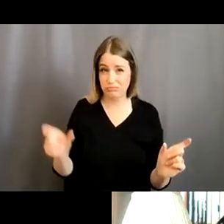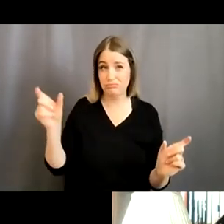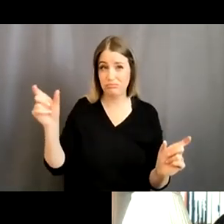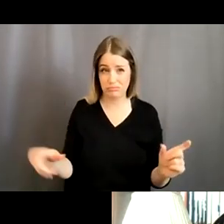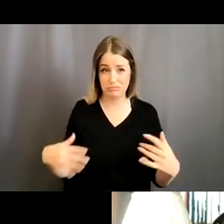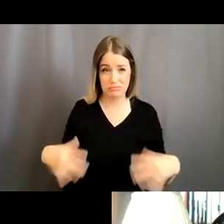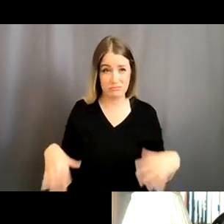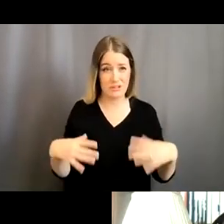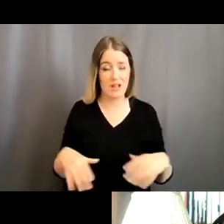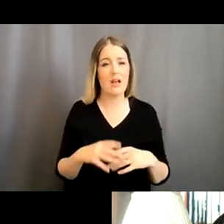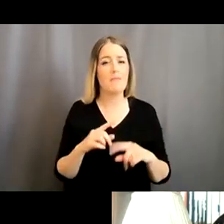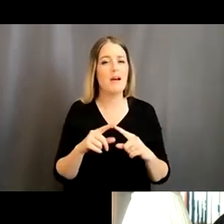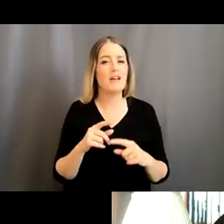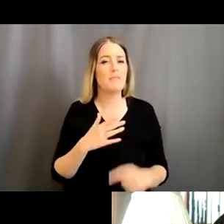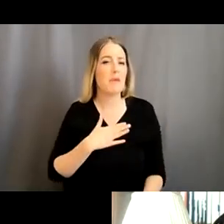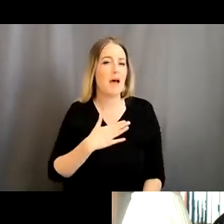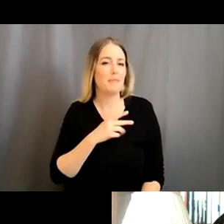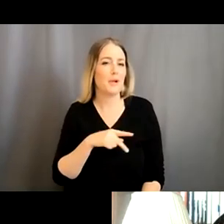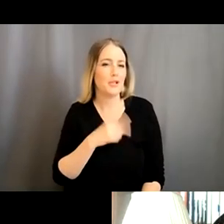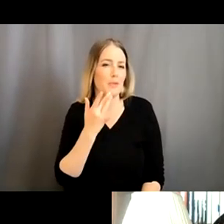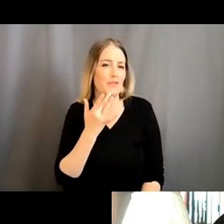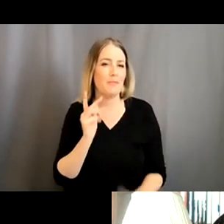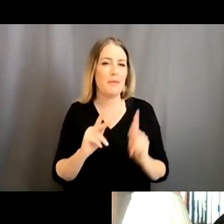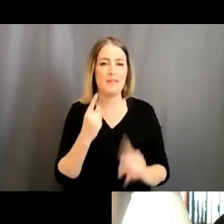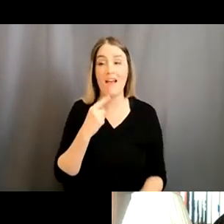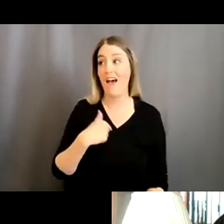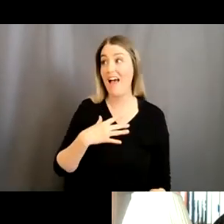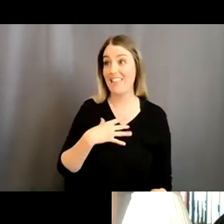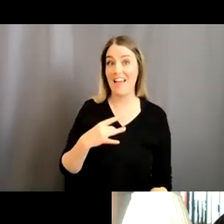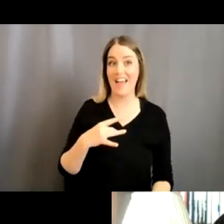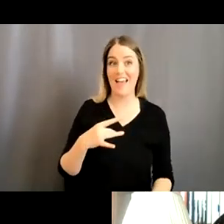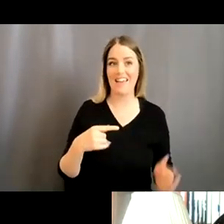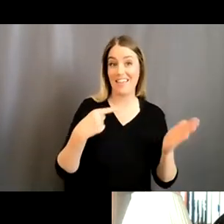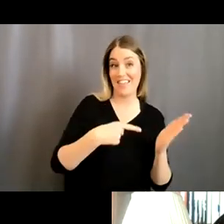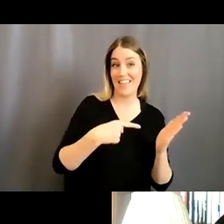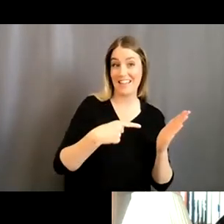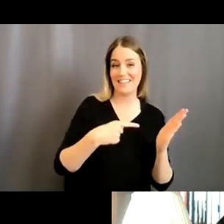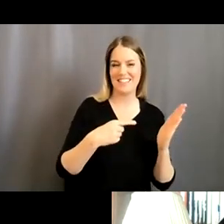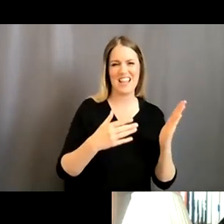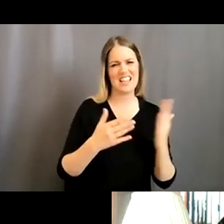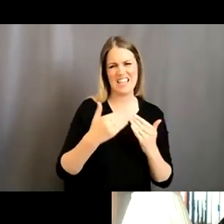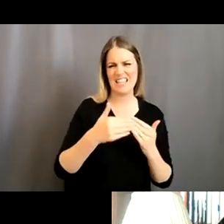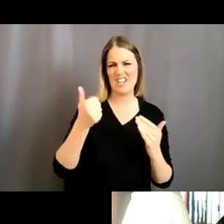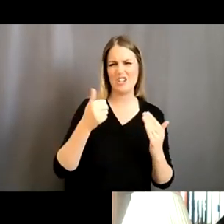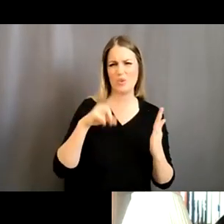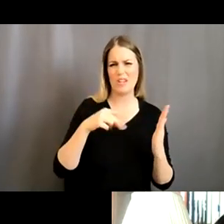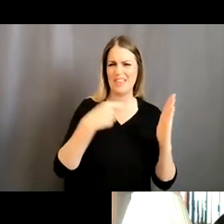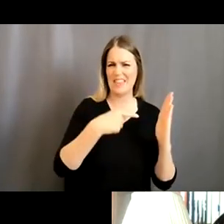I think, a lot of personal preferences. People go, well, I like how it looks like this better, or I think it's easier to read it like